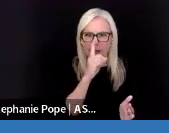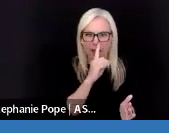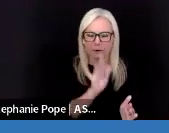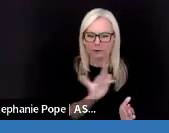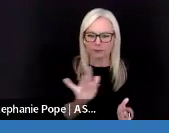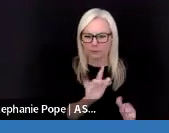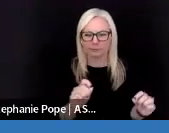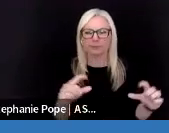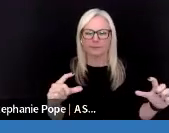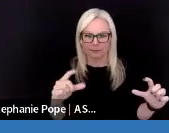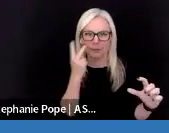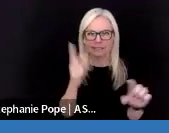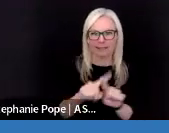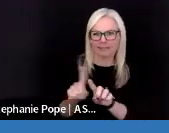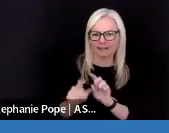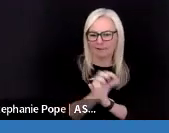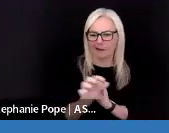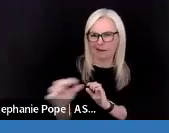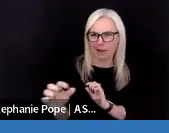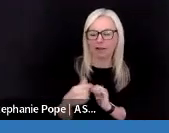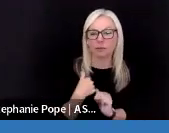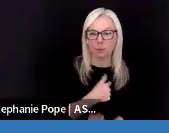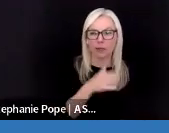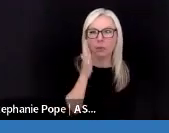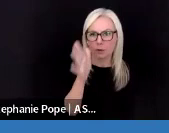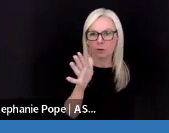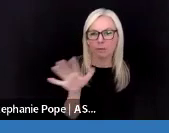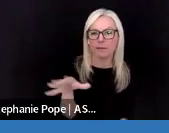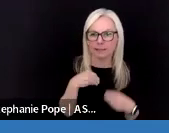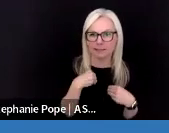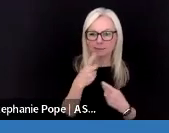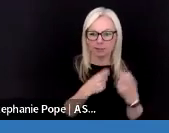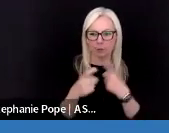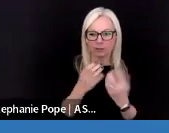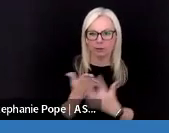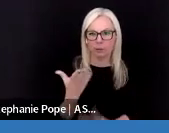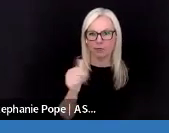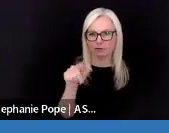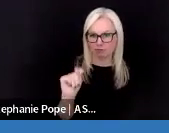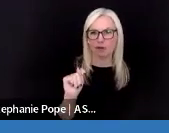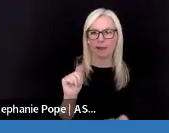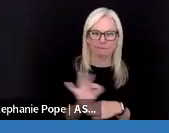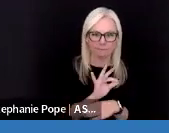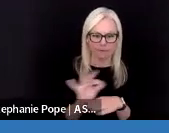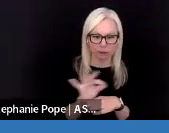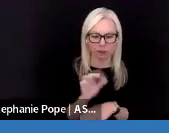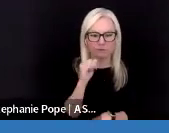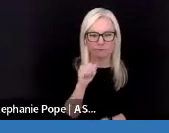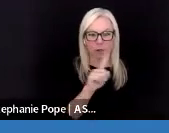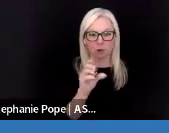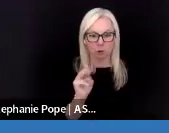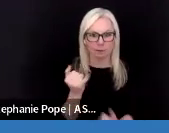able to see the different icons. We will be taking questions through the chat function of the of Zoom